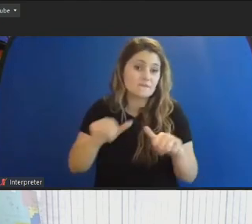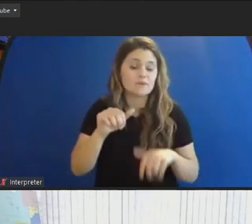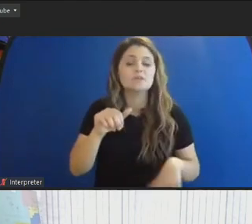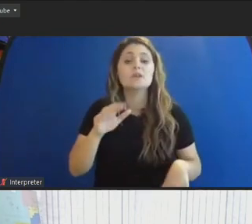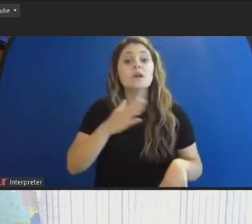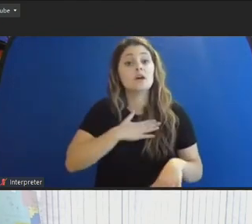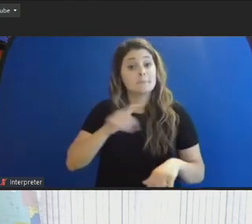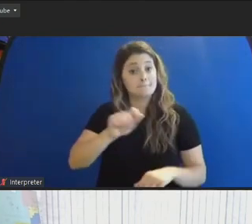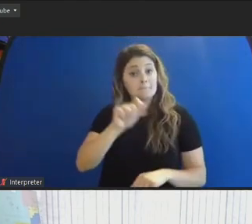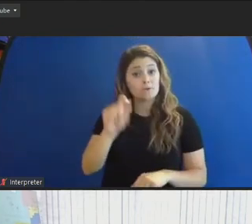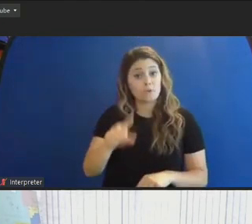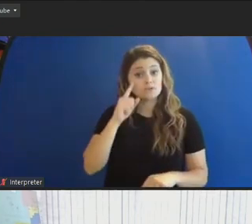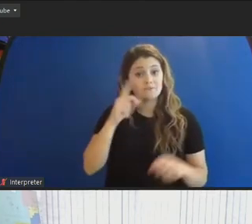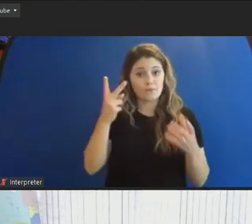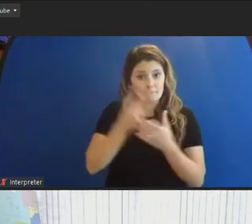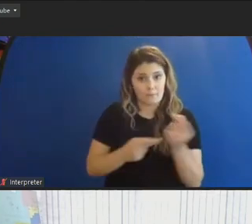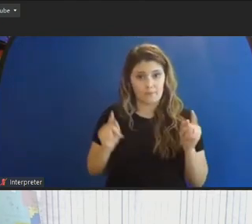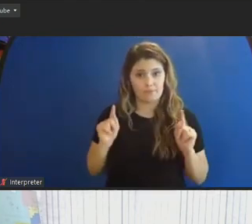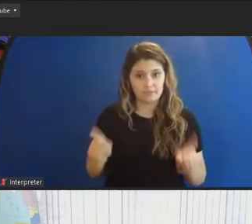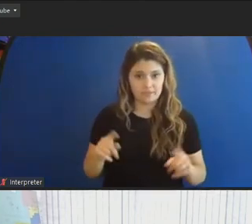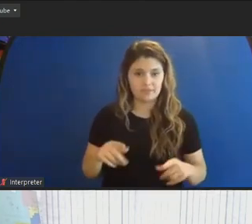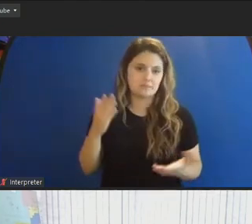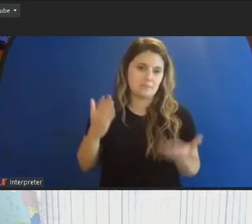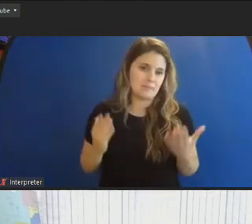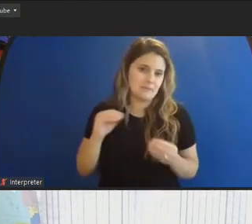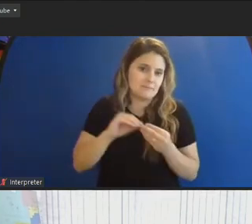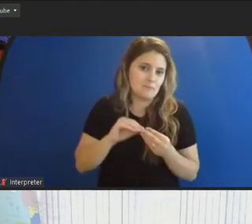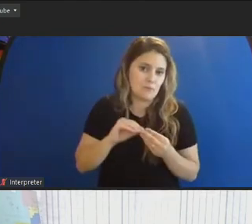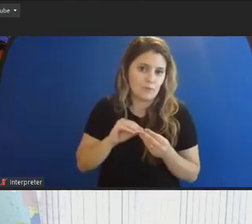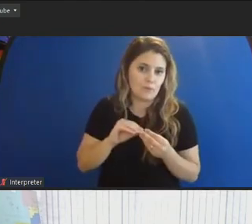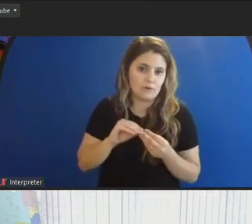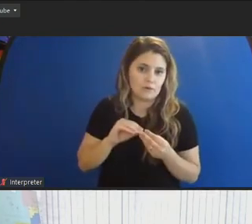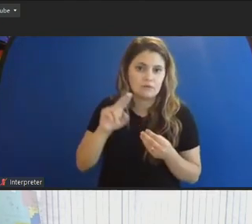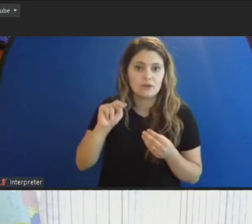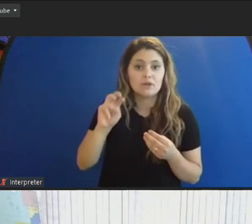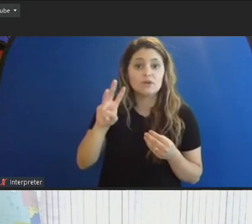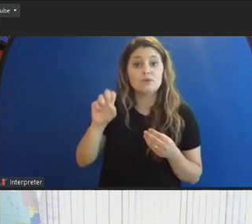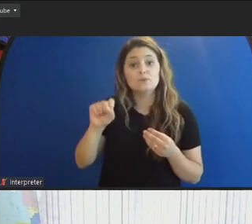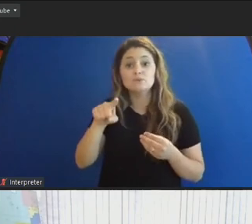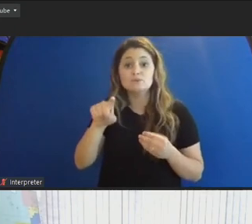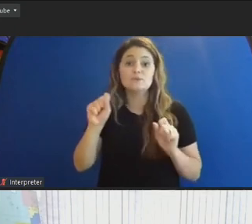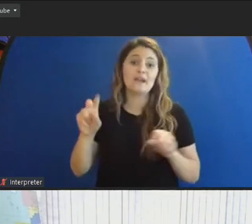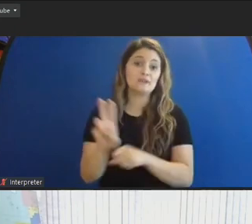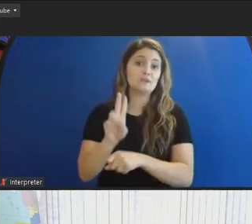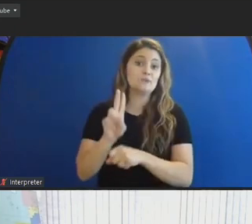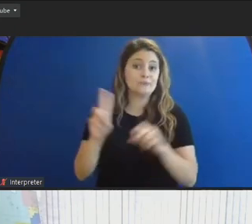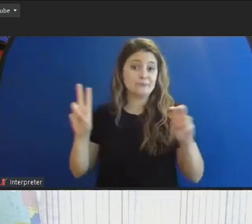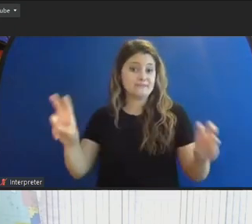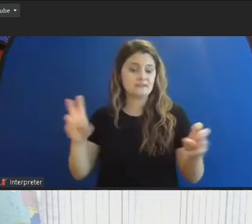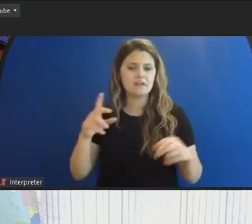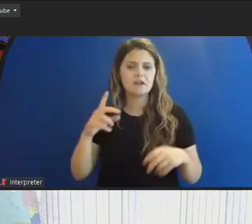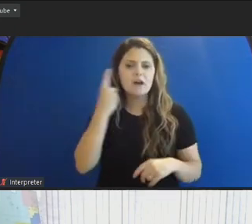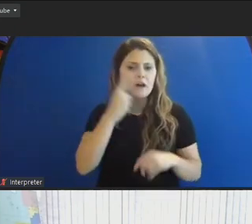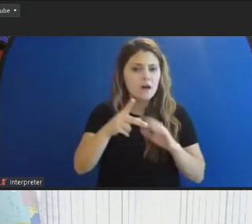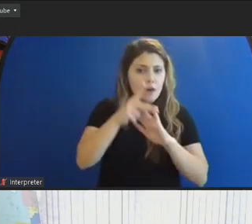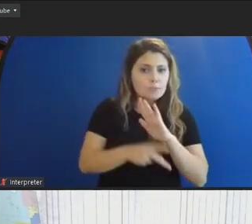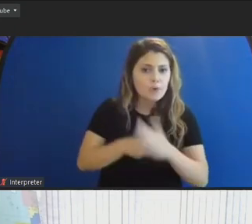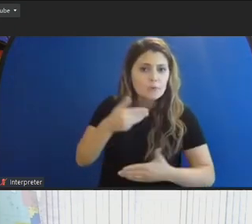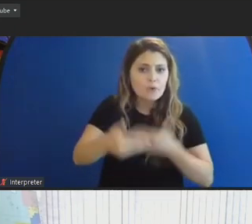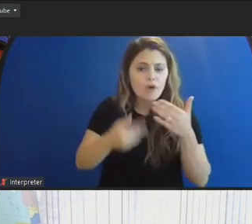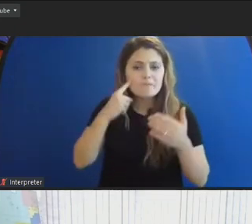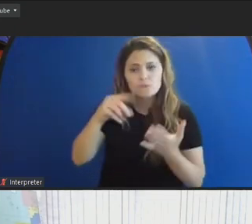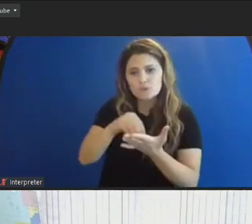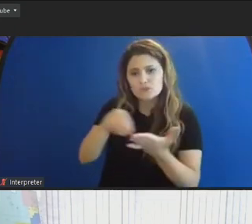question is for the two of you, maybe more news you can use sort of thing. Is there a protocol students should